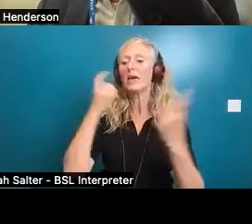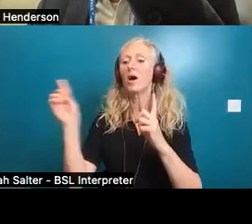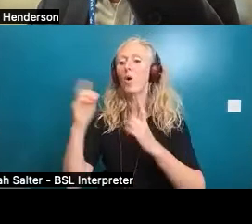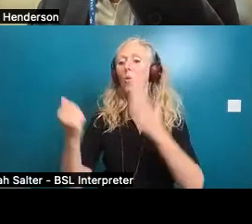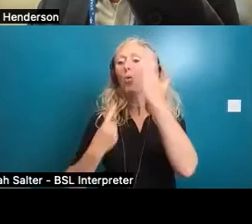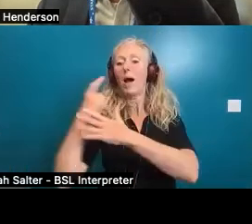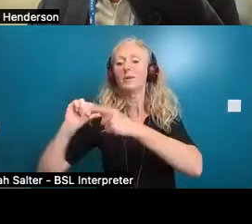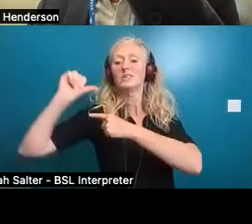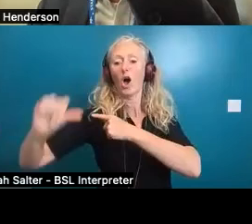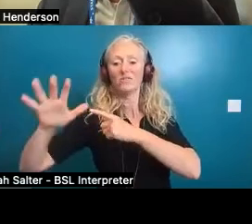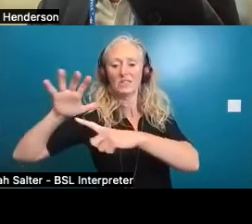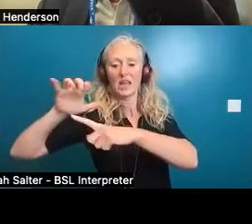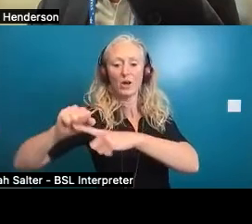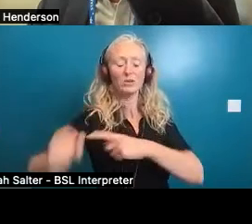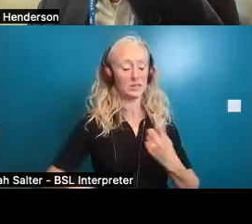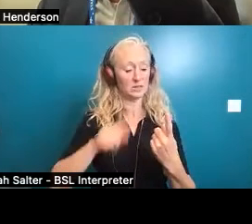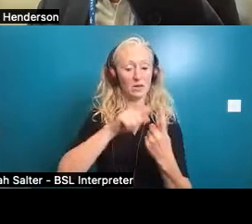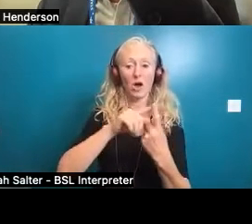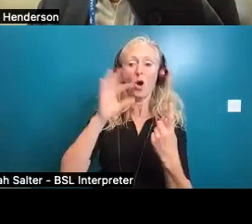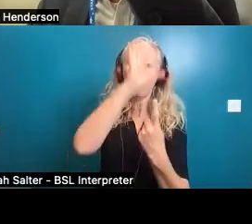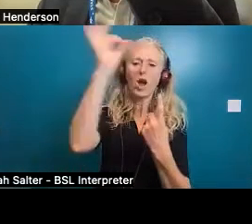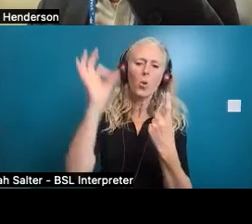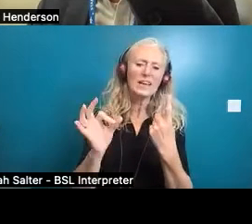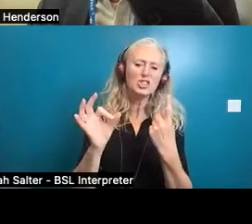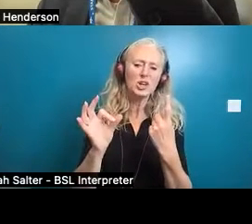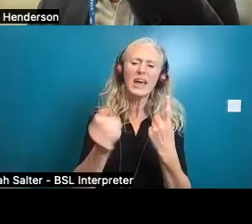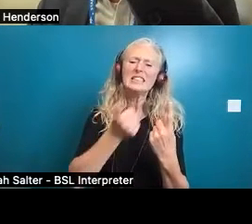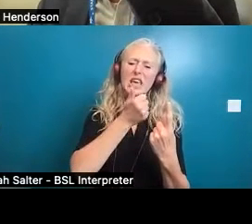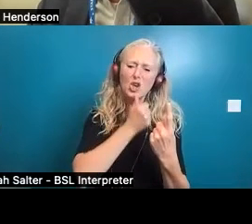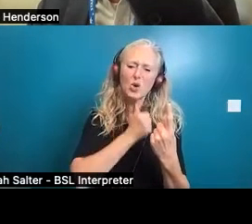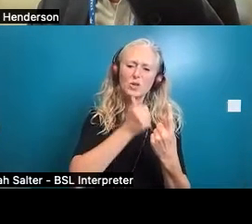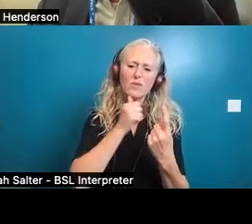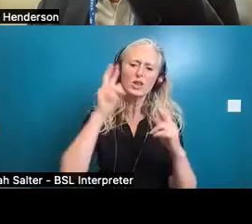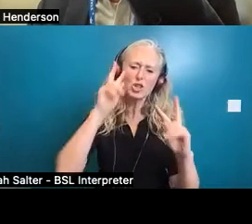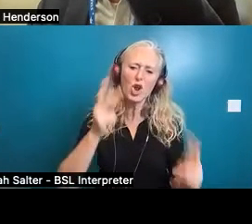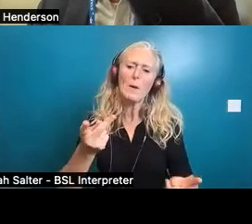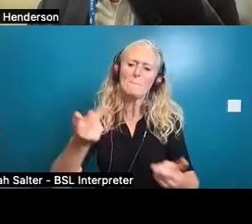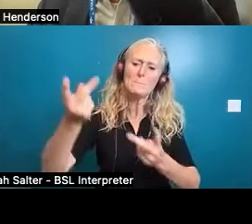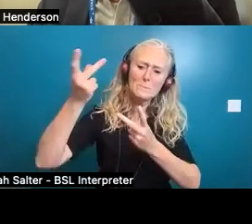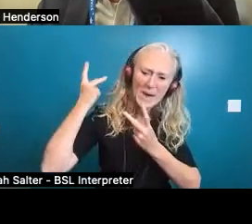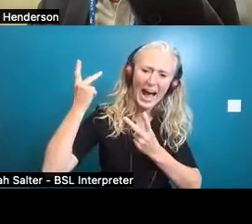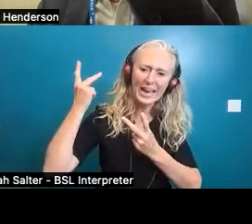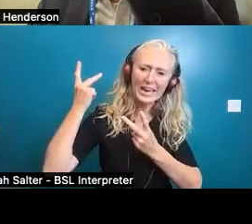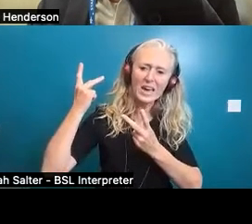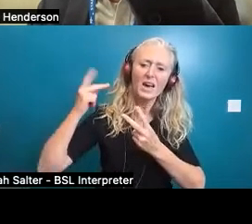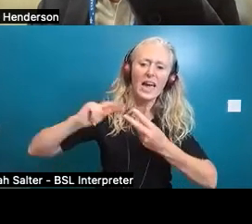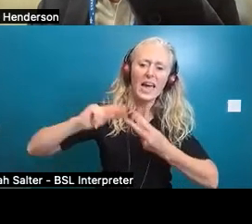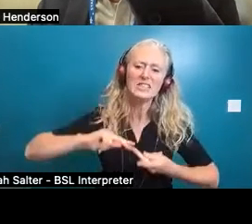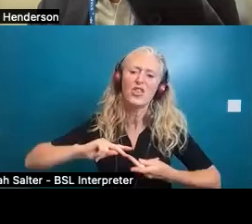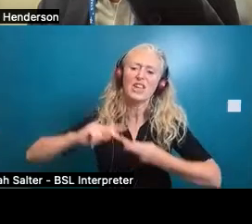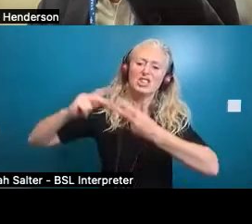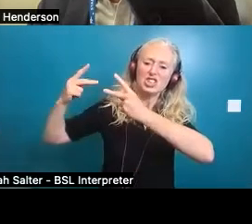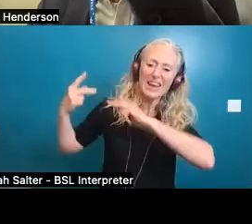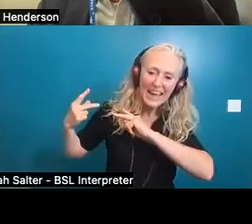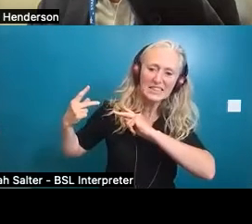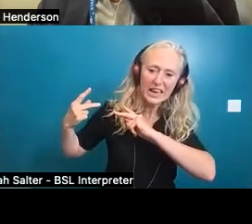is around whether it's useful to go back further into family history when we're running those genetic tests. Does it help to